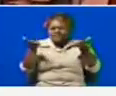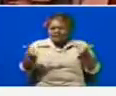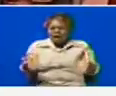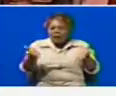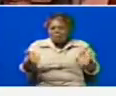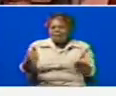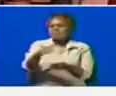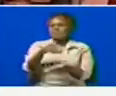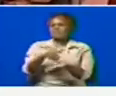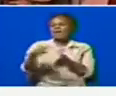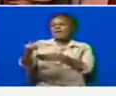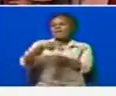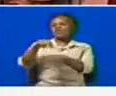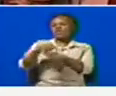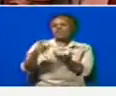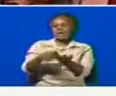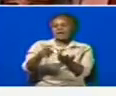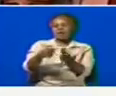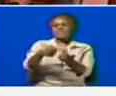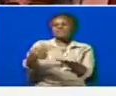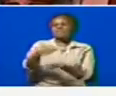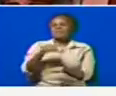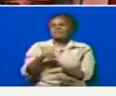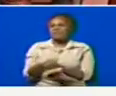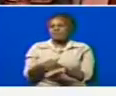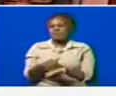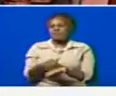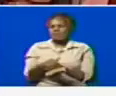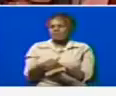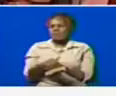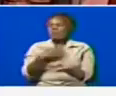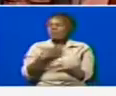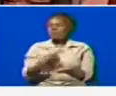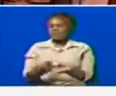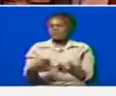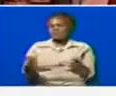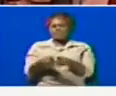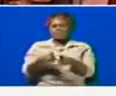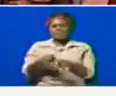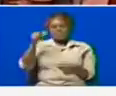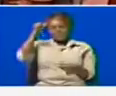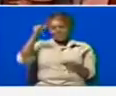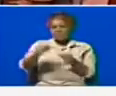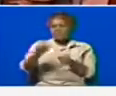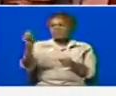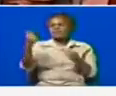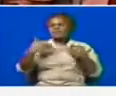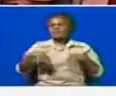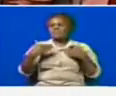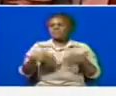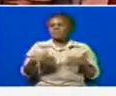center. That's the National Tallying Center. And we wish also to remind Kenyans that the